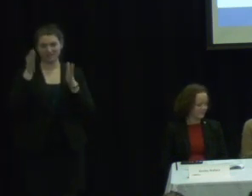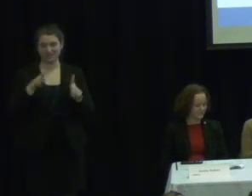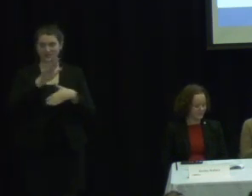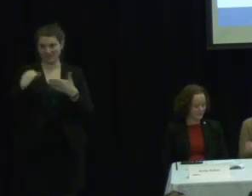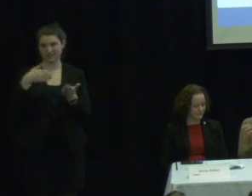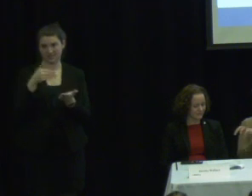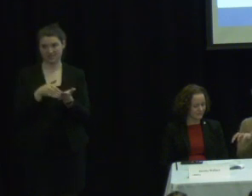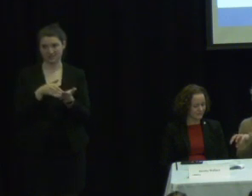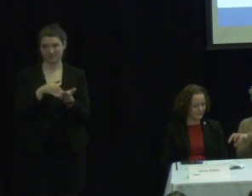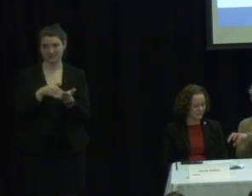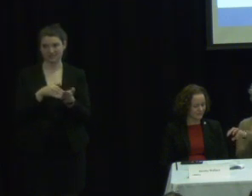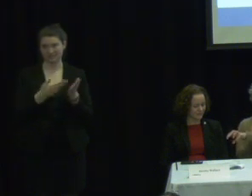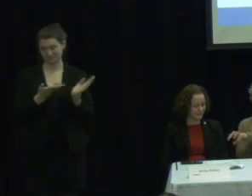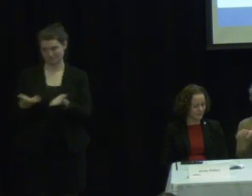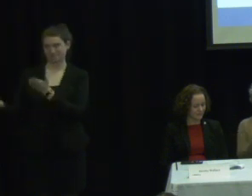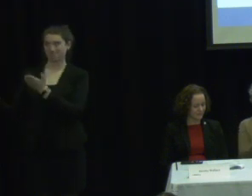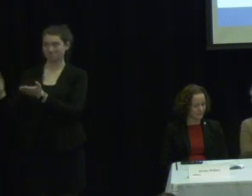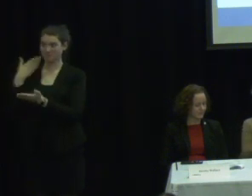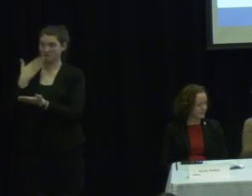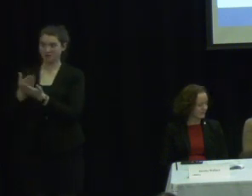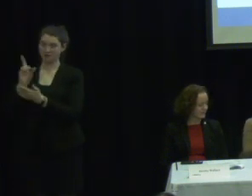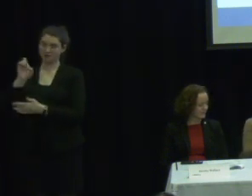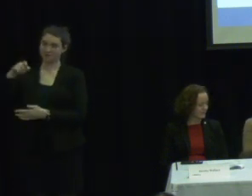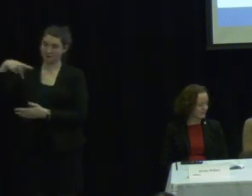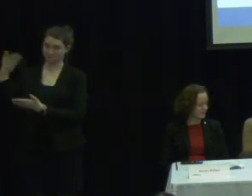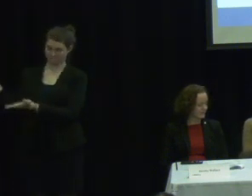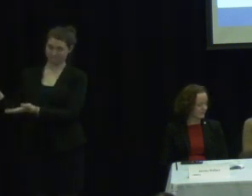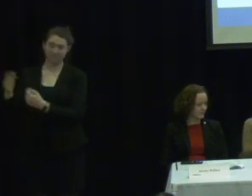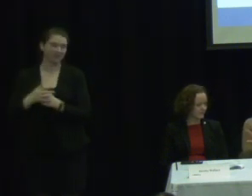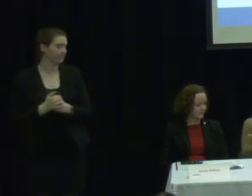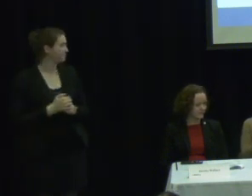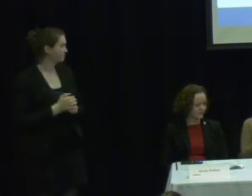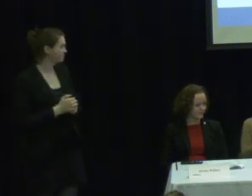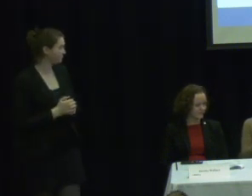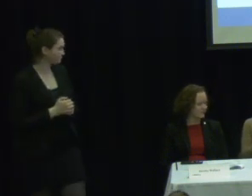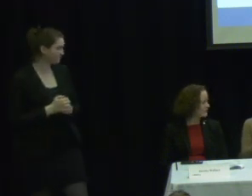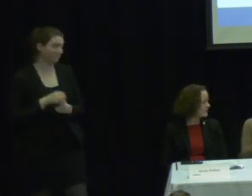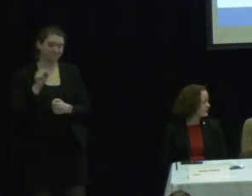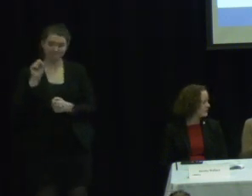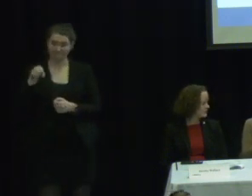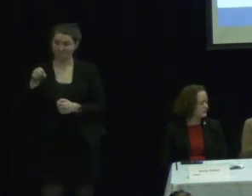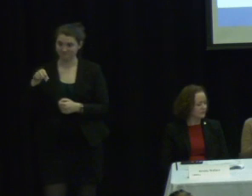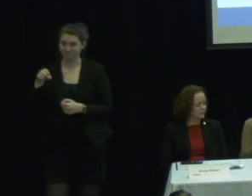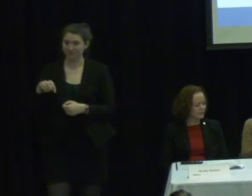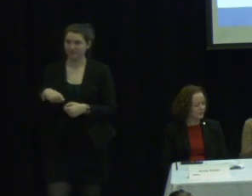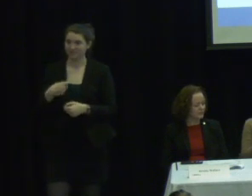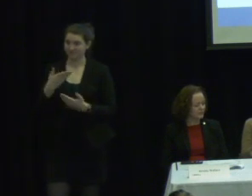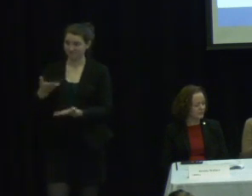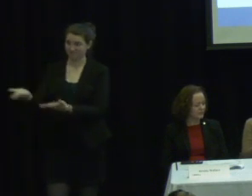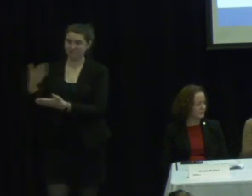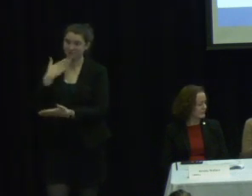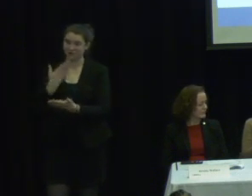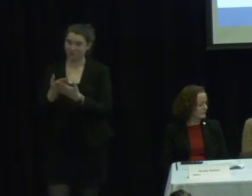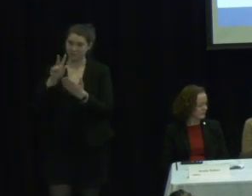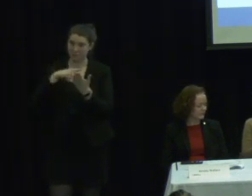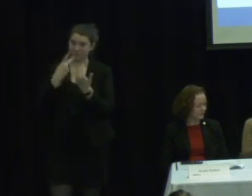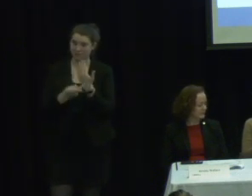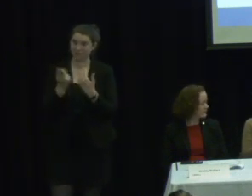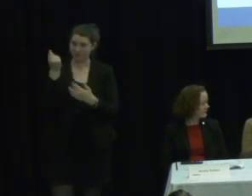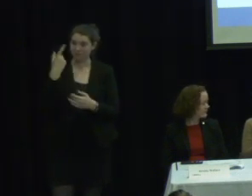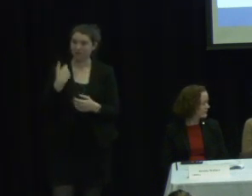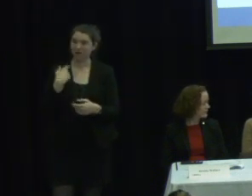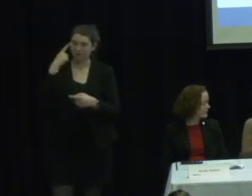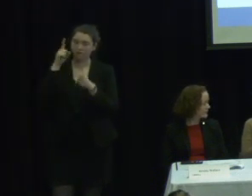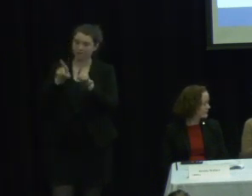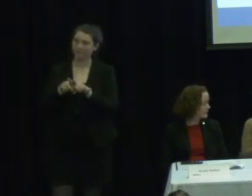a academic excellence, real world experience embedded. That's the program. That's what you do. So I hear you, Dennis.